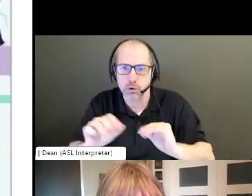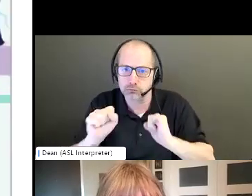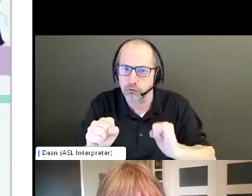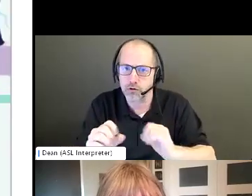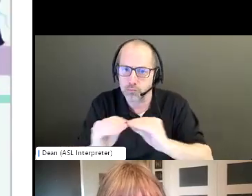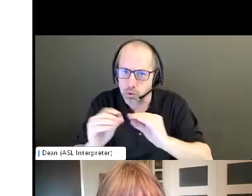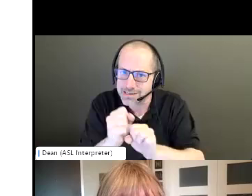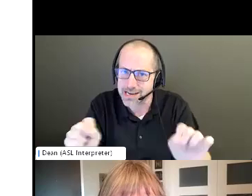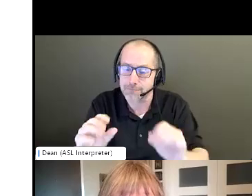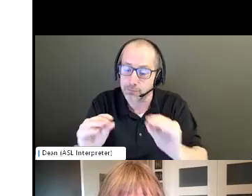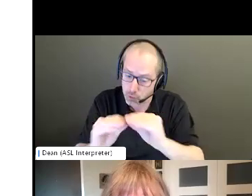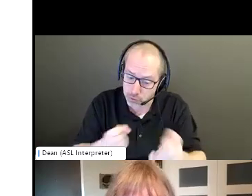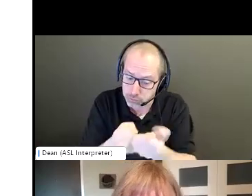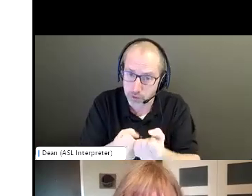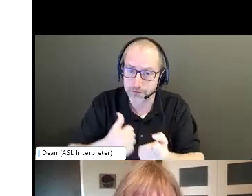Canada.